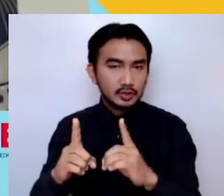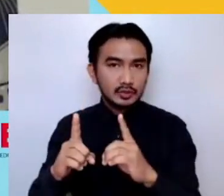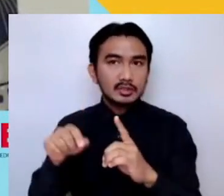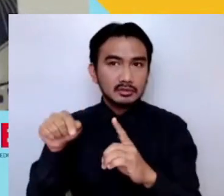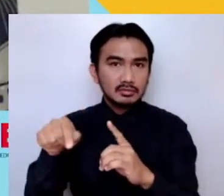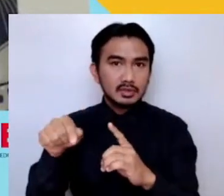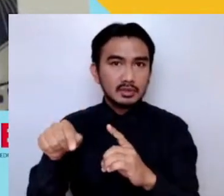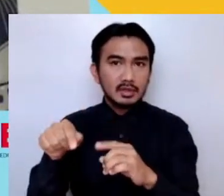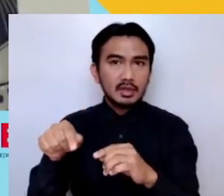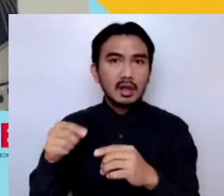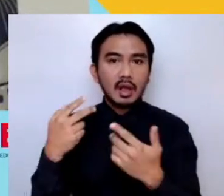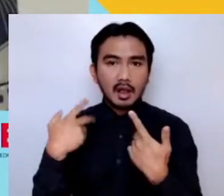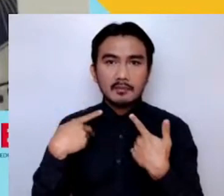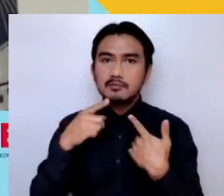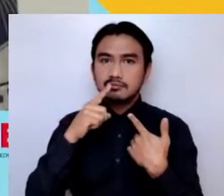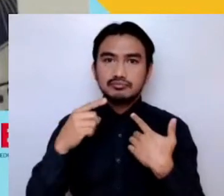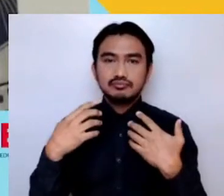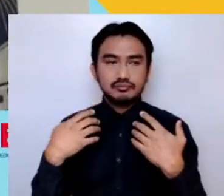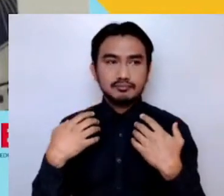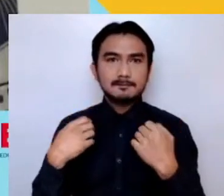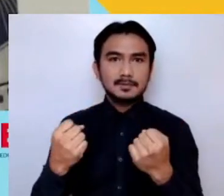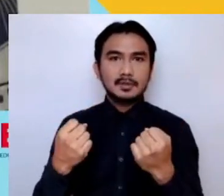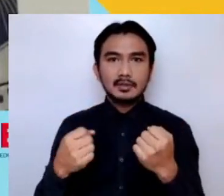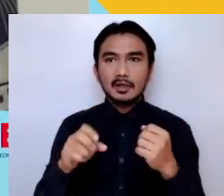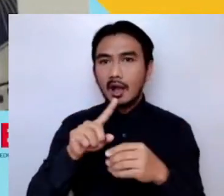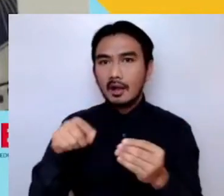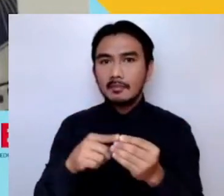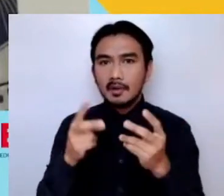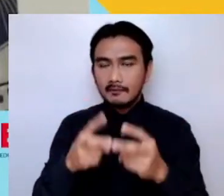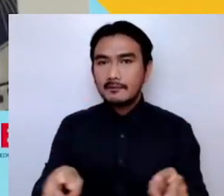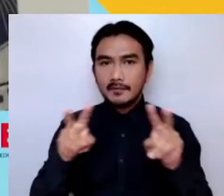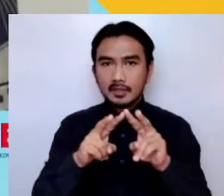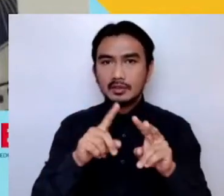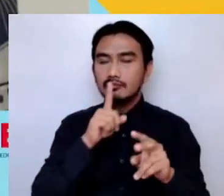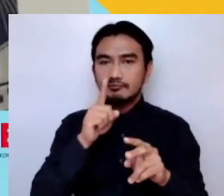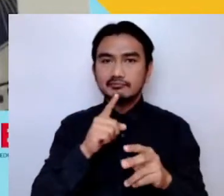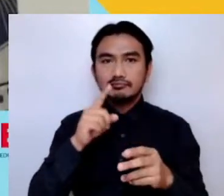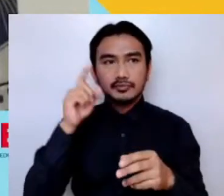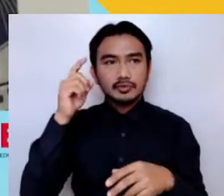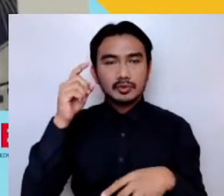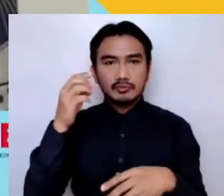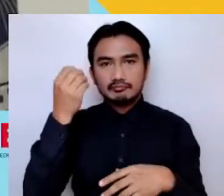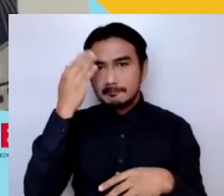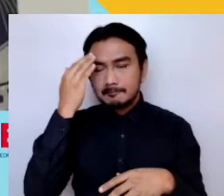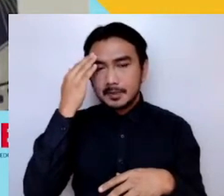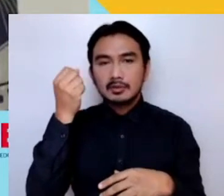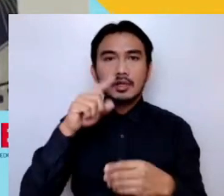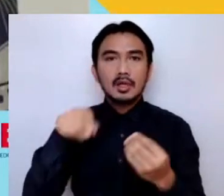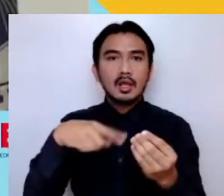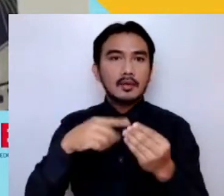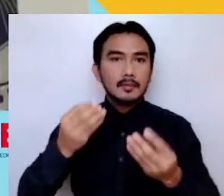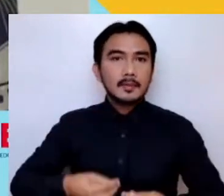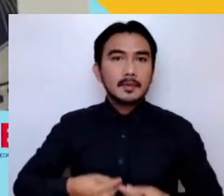are equipped with the desired values and competencies that will enable them to contribute meaningfully to nation